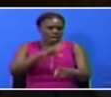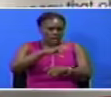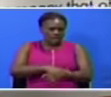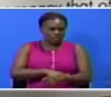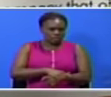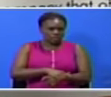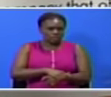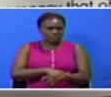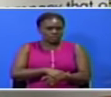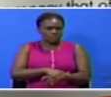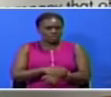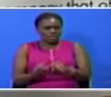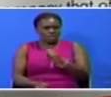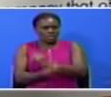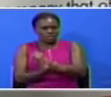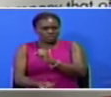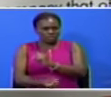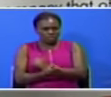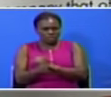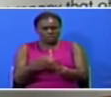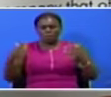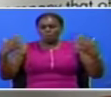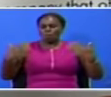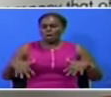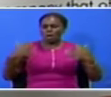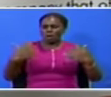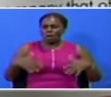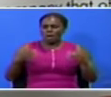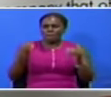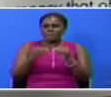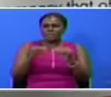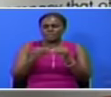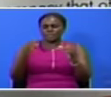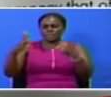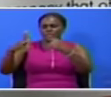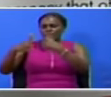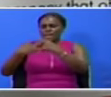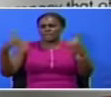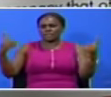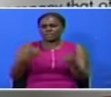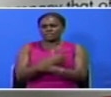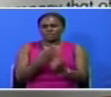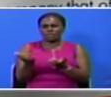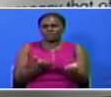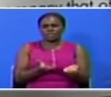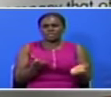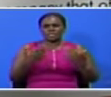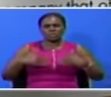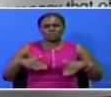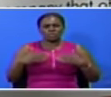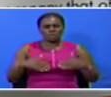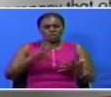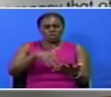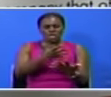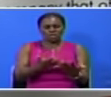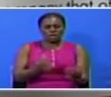extension. The experience at the Academy of Masters was very amazing, meeting 9 different entrepreneurs whom we have really networked together